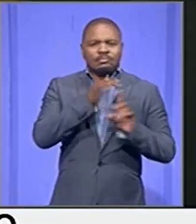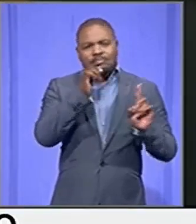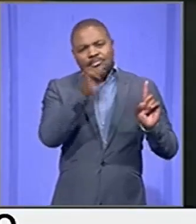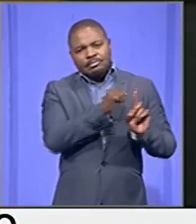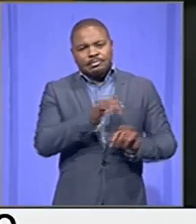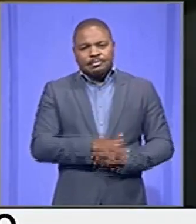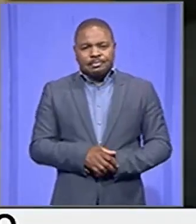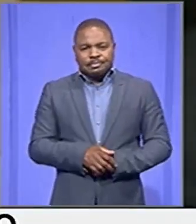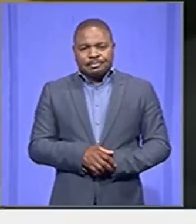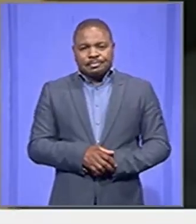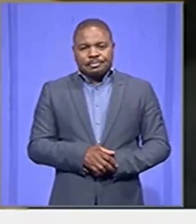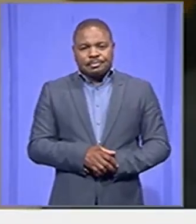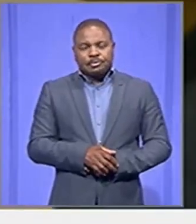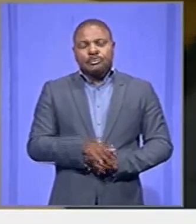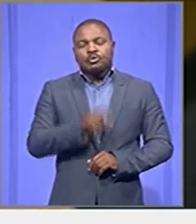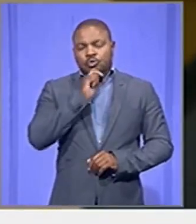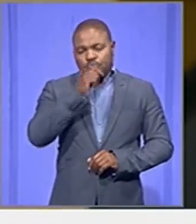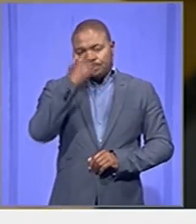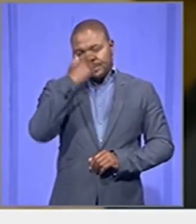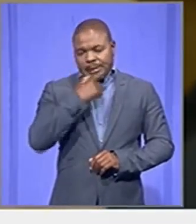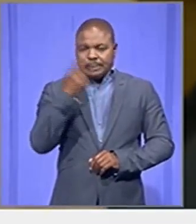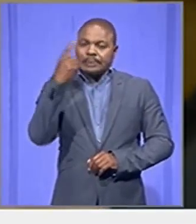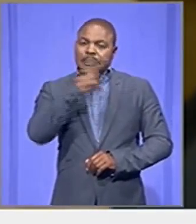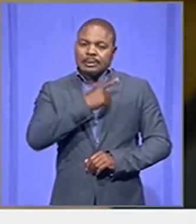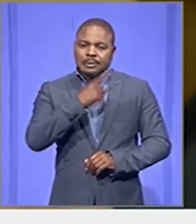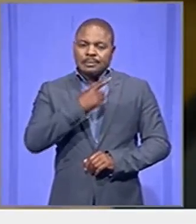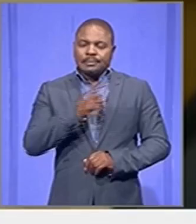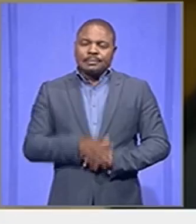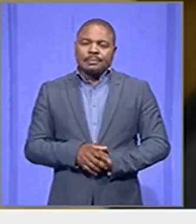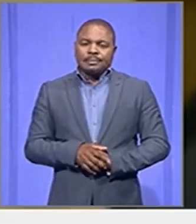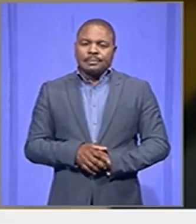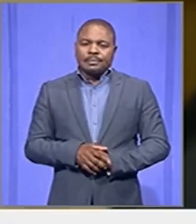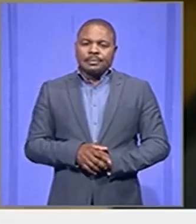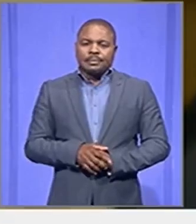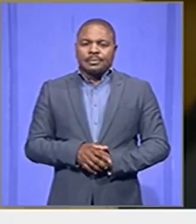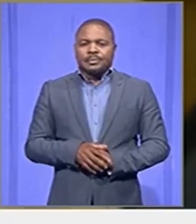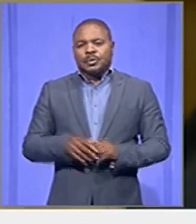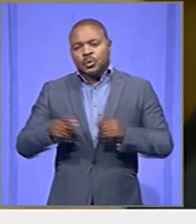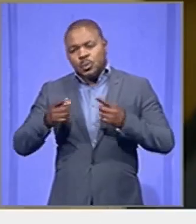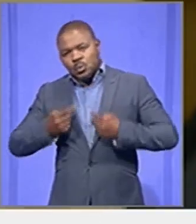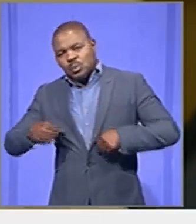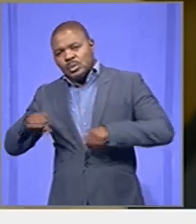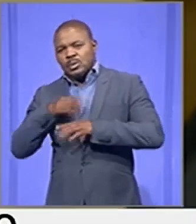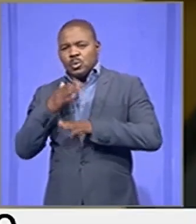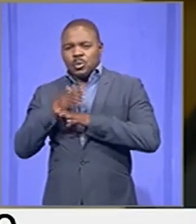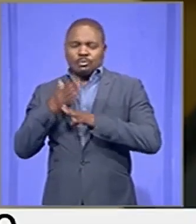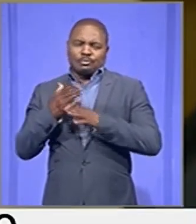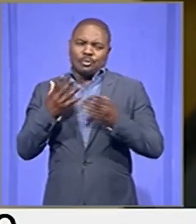sad day for all of us practitioners